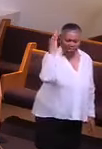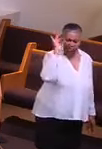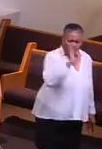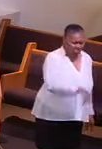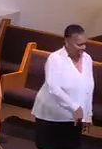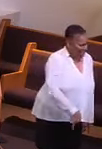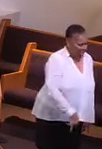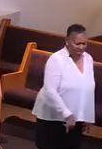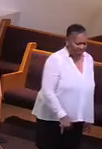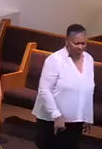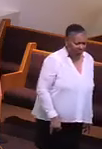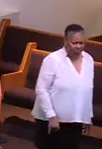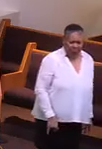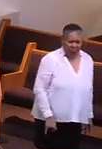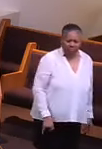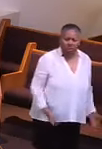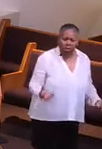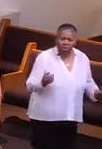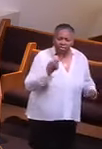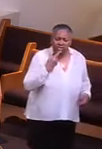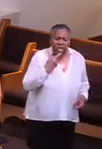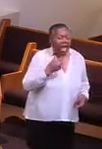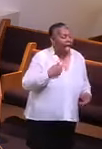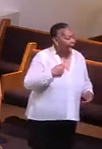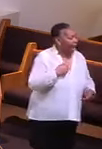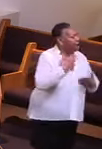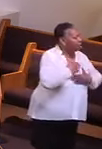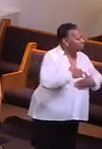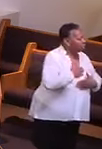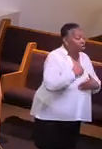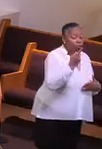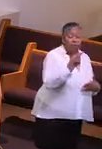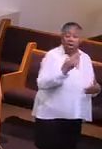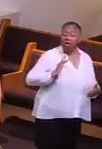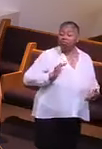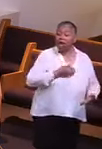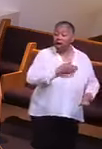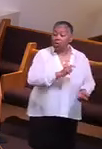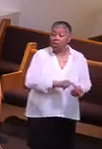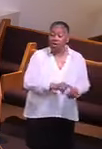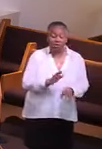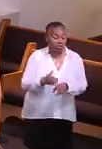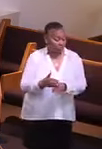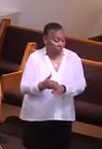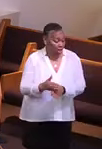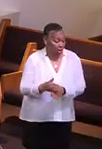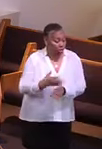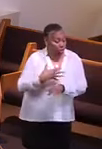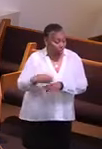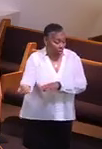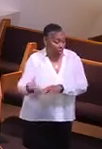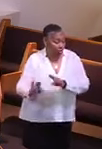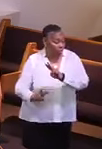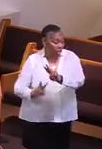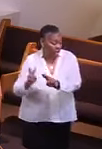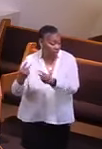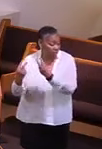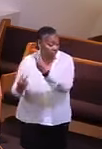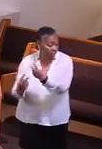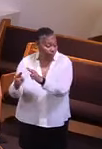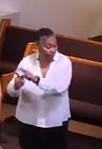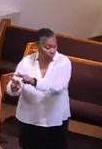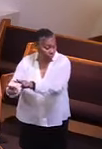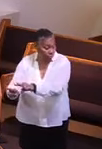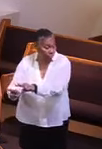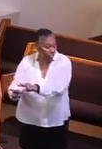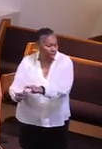And so I just want to say that I appreciate one of my nurses for sharing with me. She went to a funeral, and I believe the eulogist